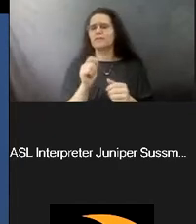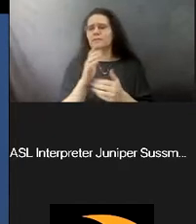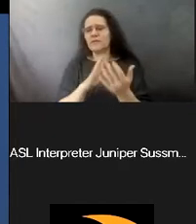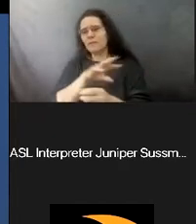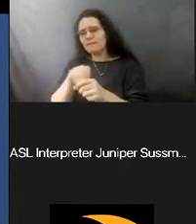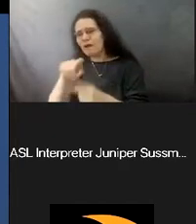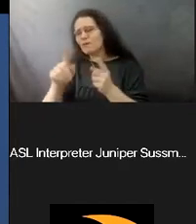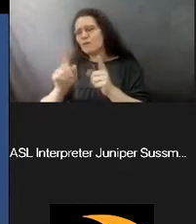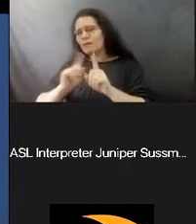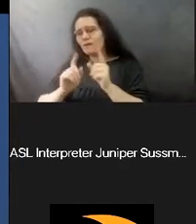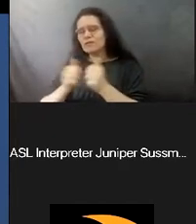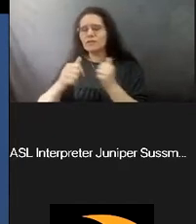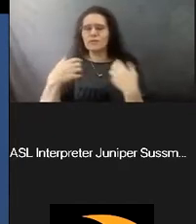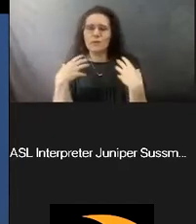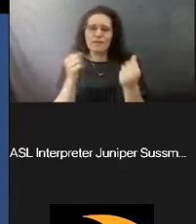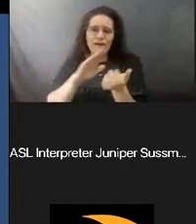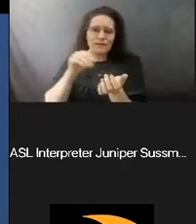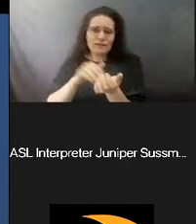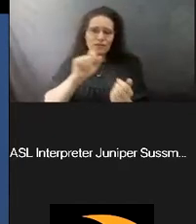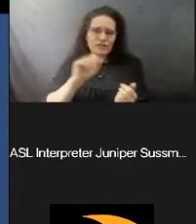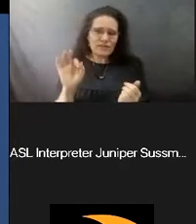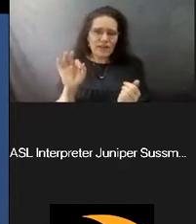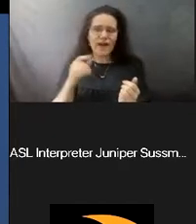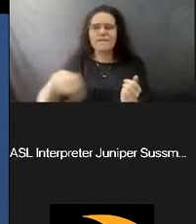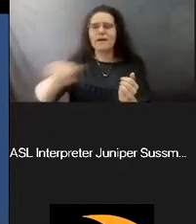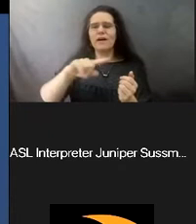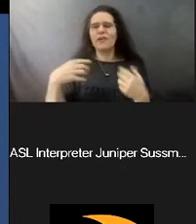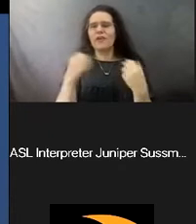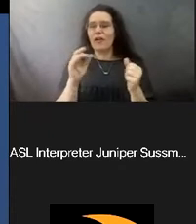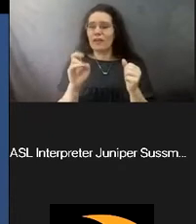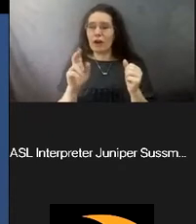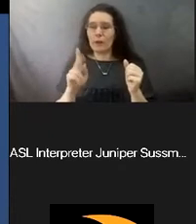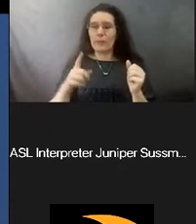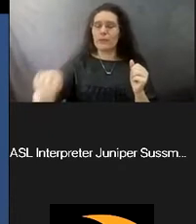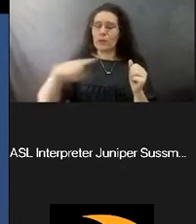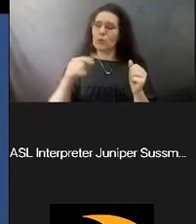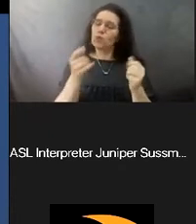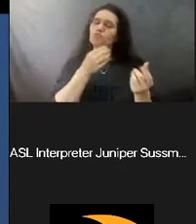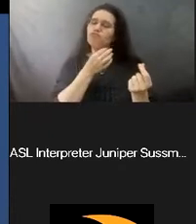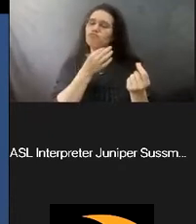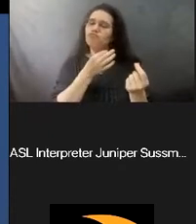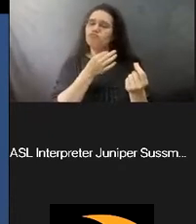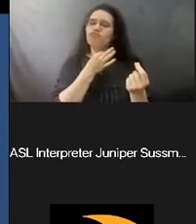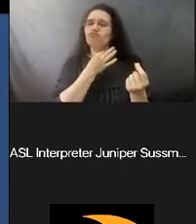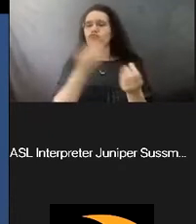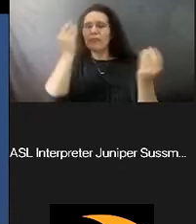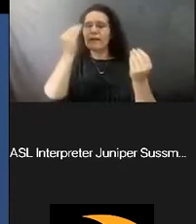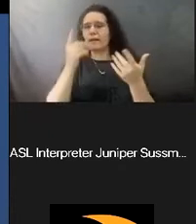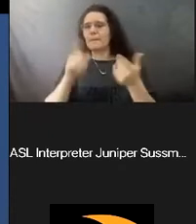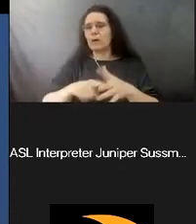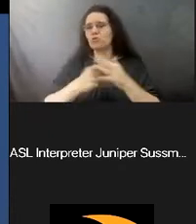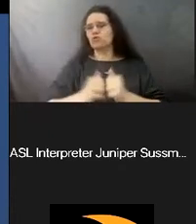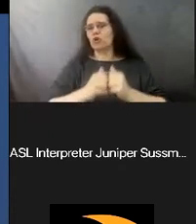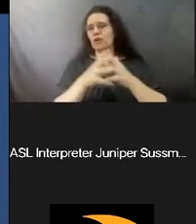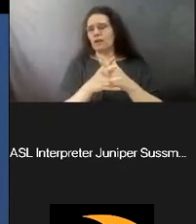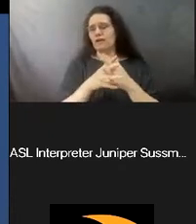staff or other healthcare folks in the audience today who would like to start medical legal partnerships. All right, let's